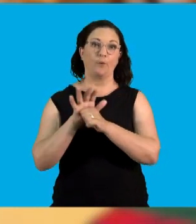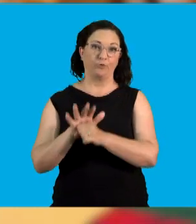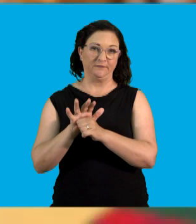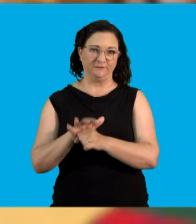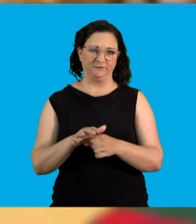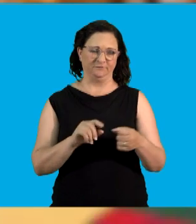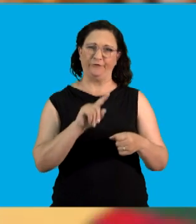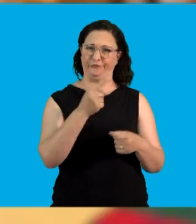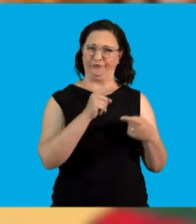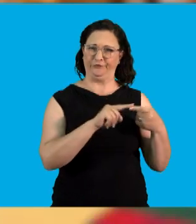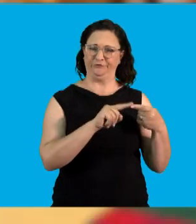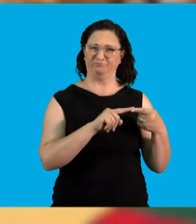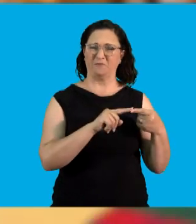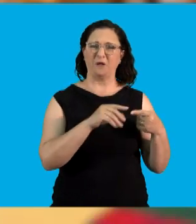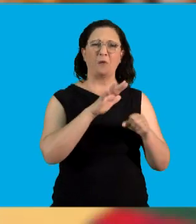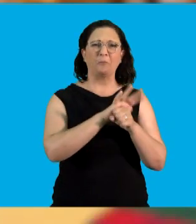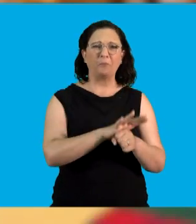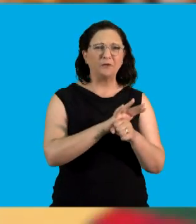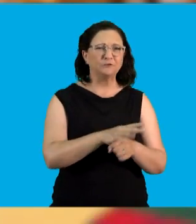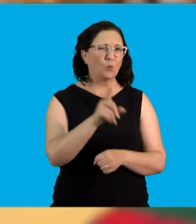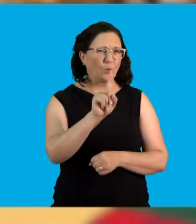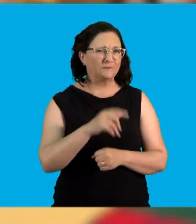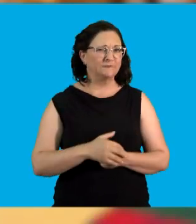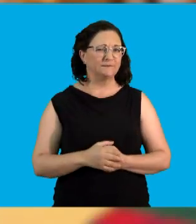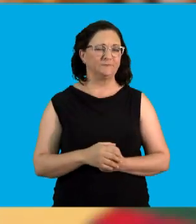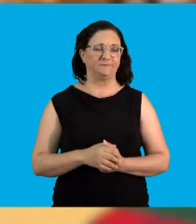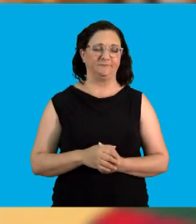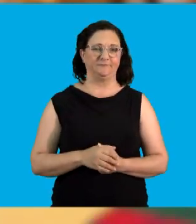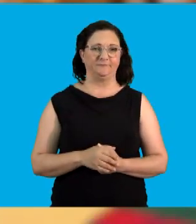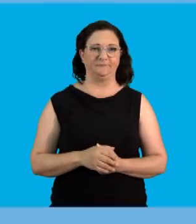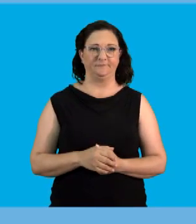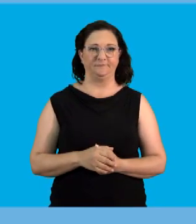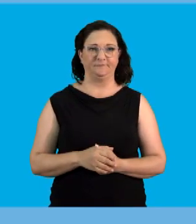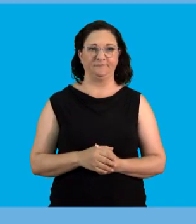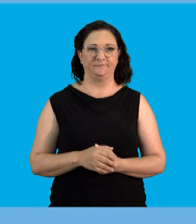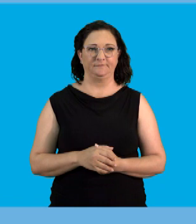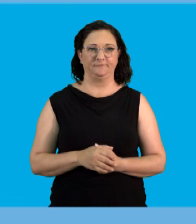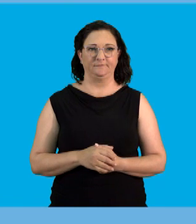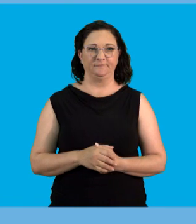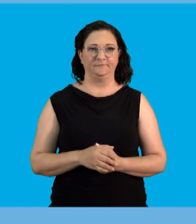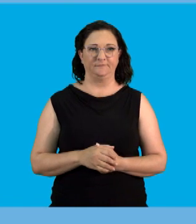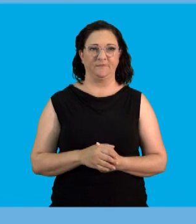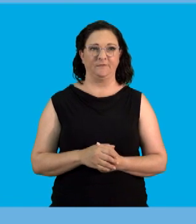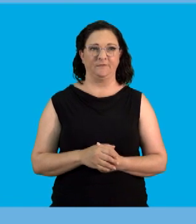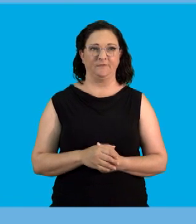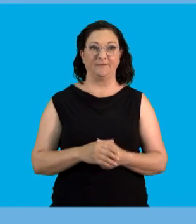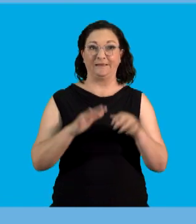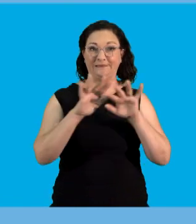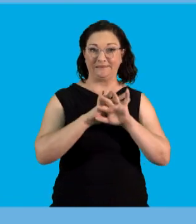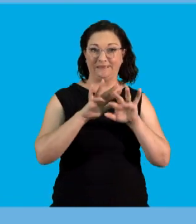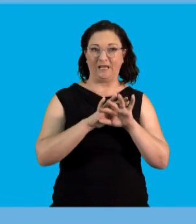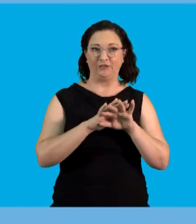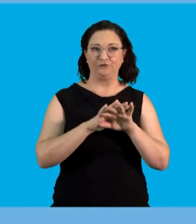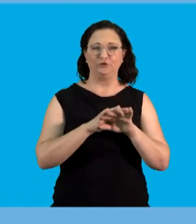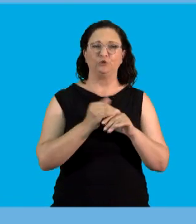is pressure? So we're just going to quickly look into that and see what is pressure. So gases have much lower densities compared